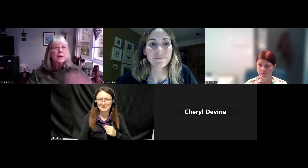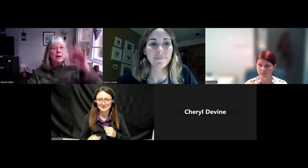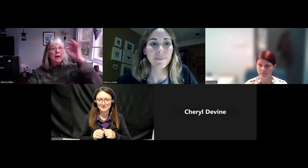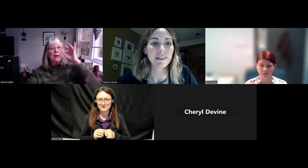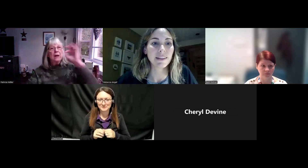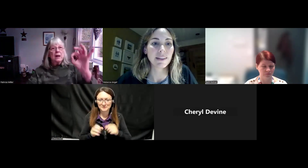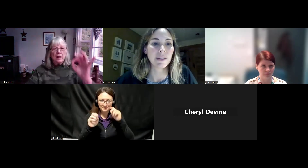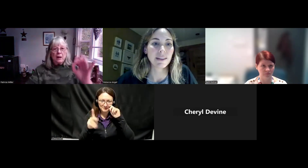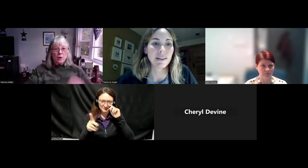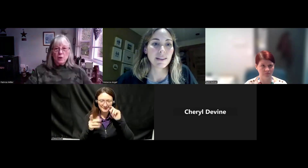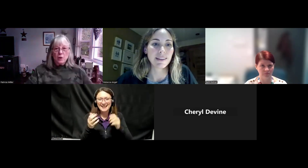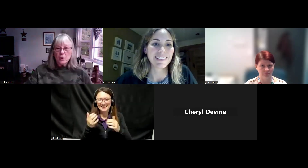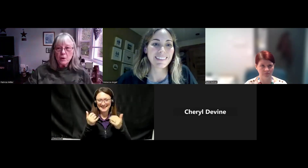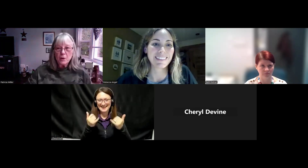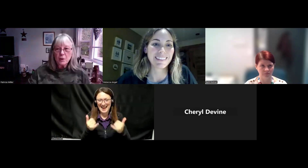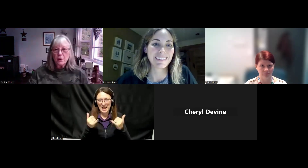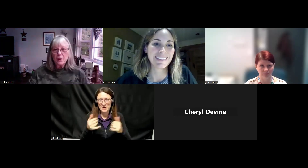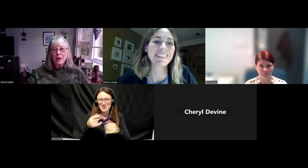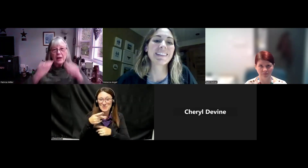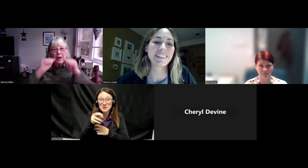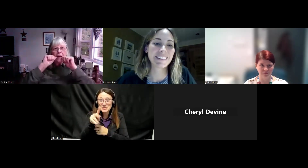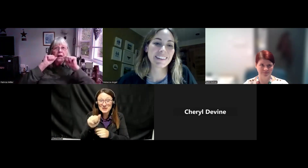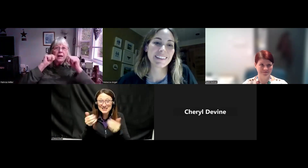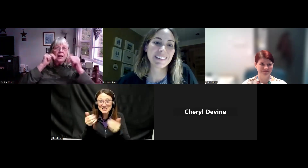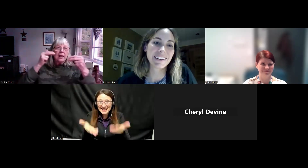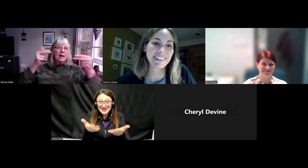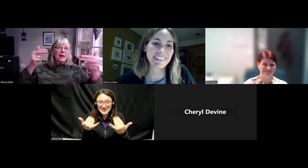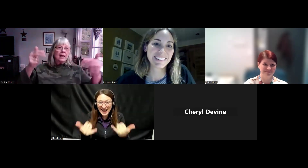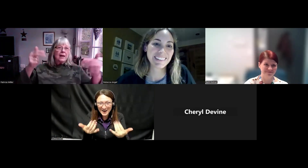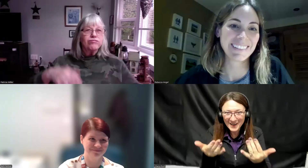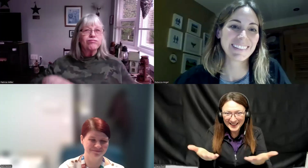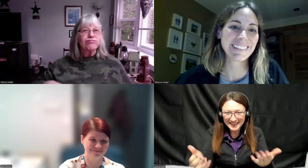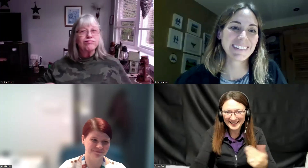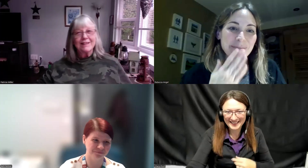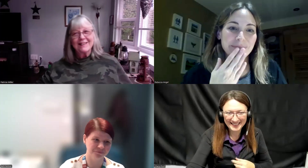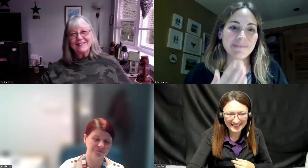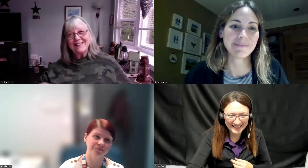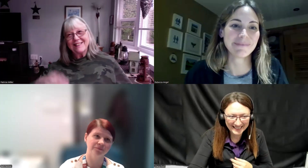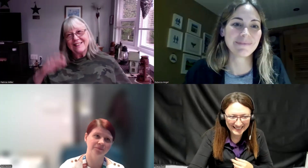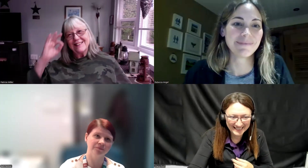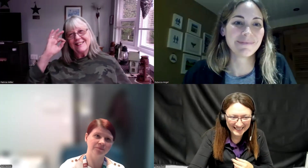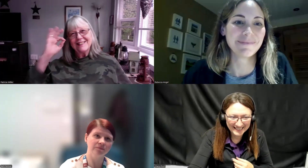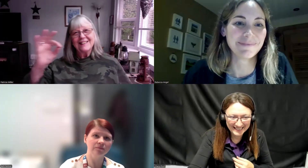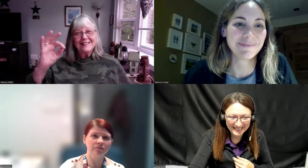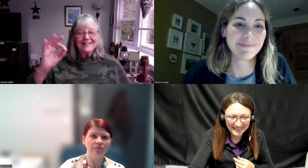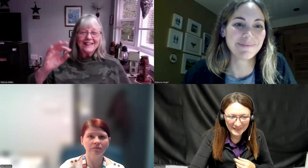And I'll just chime in that we've got Patricia here now. Thanks for your patience, Patricia.